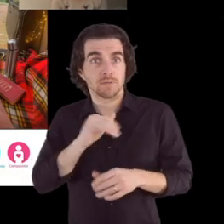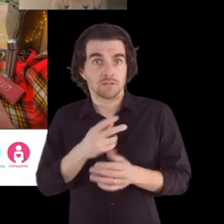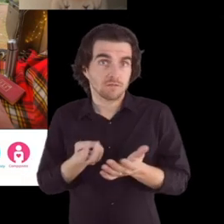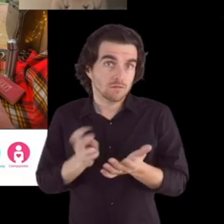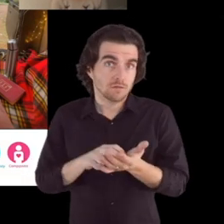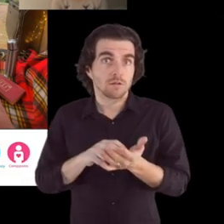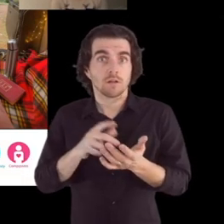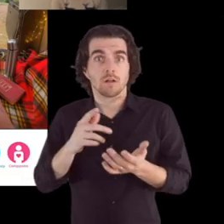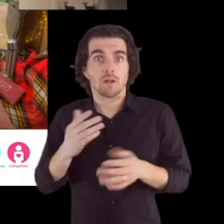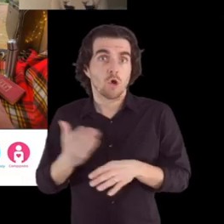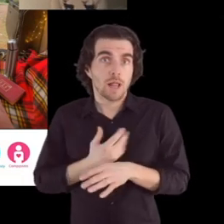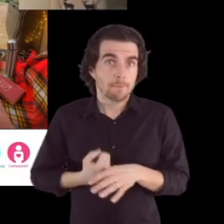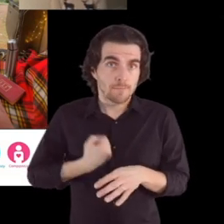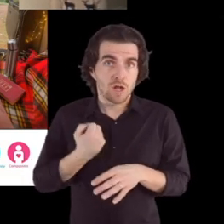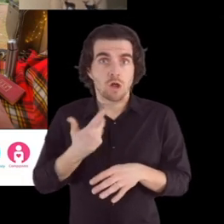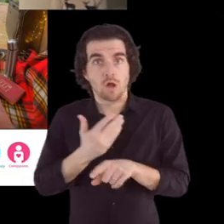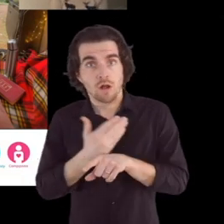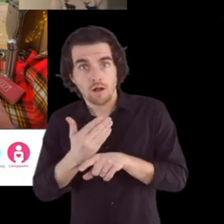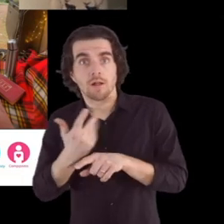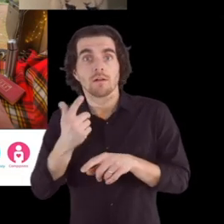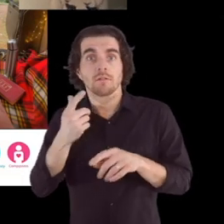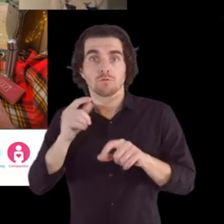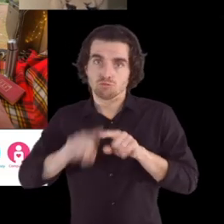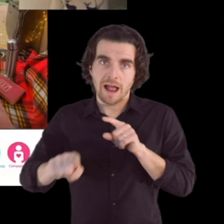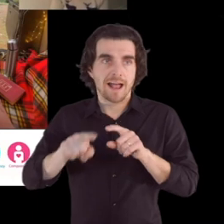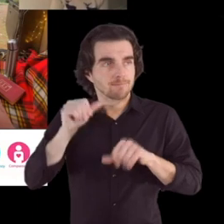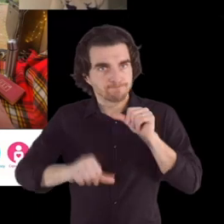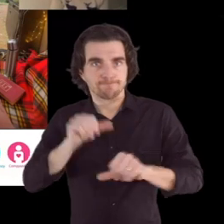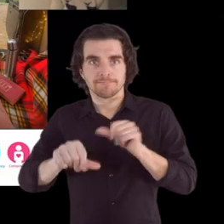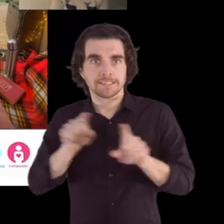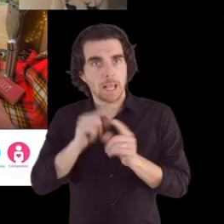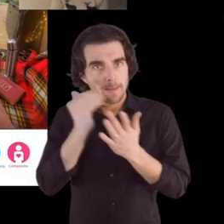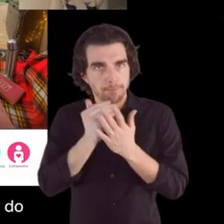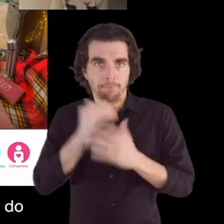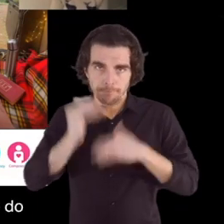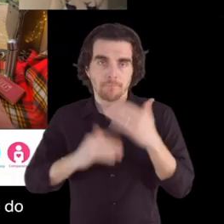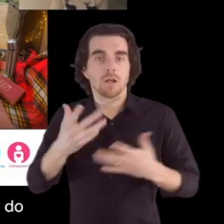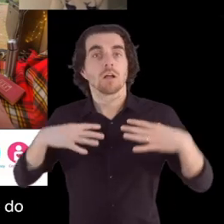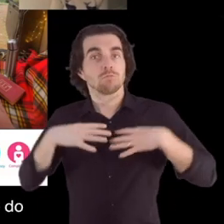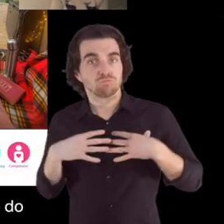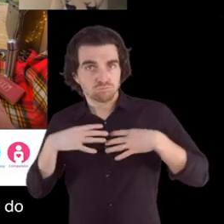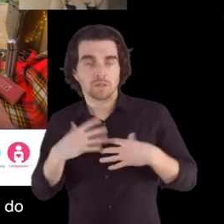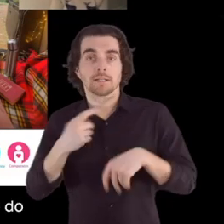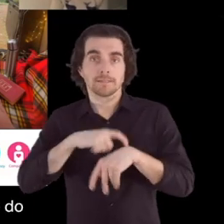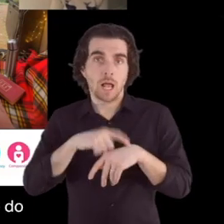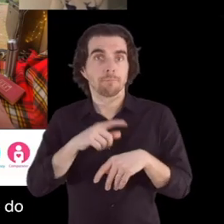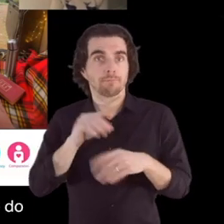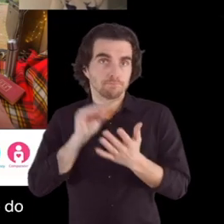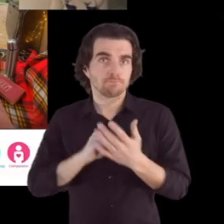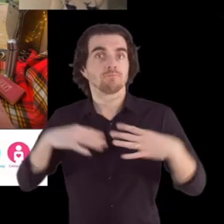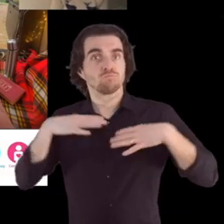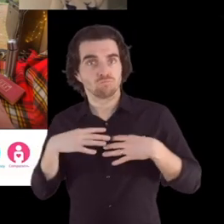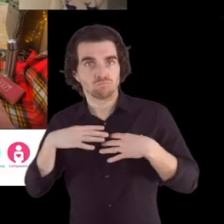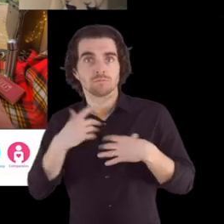really late into the early hours of the morning and then not being able to get up again, trying to keep the structure. Relaxing, so again, scheduling time to